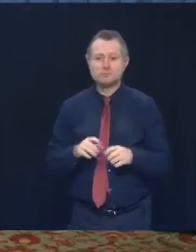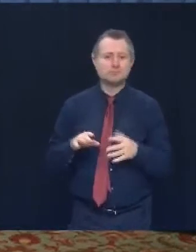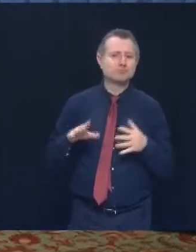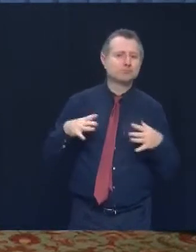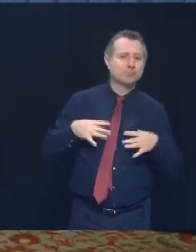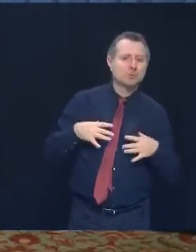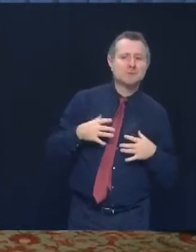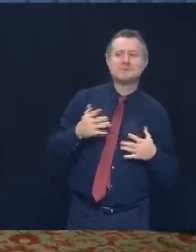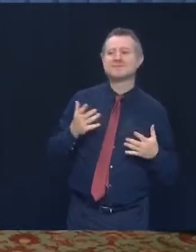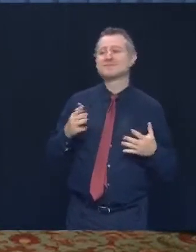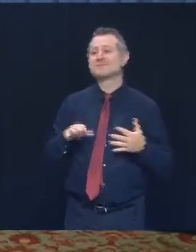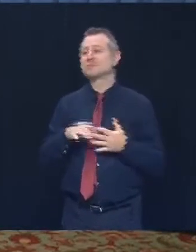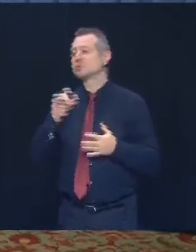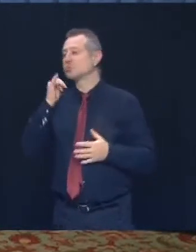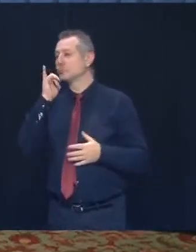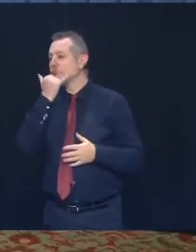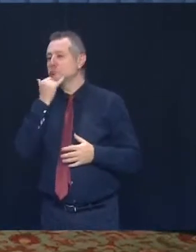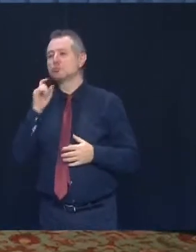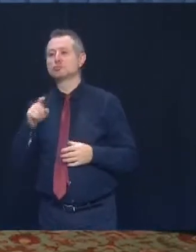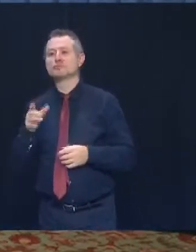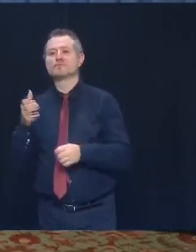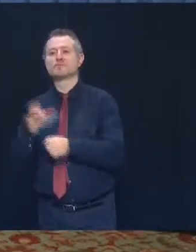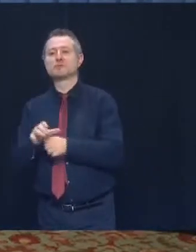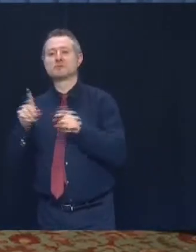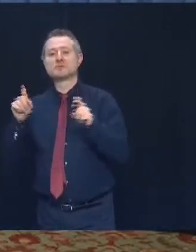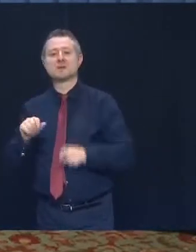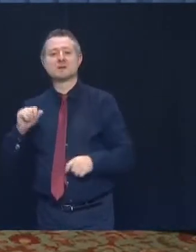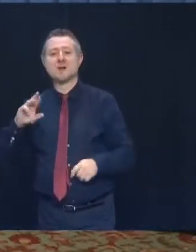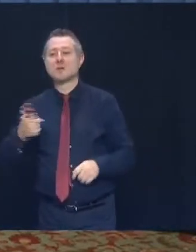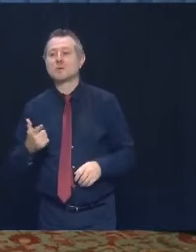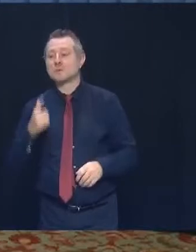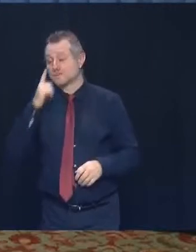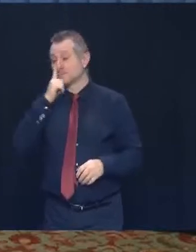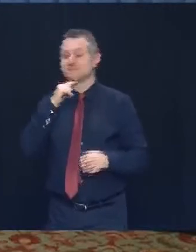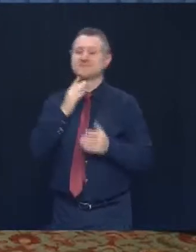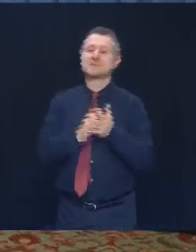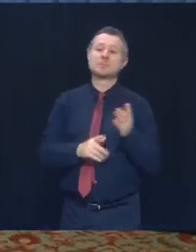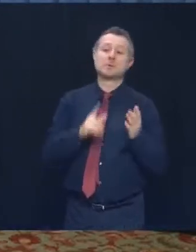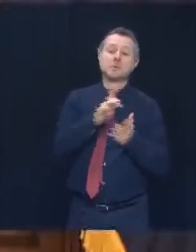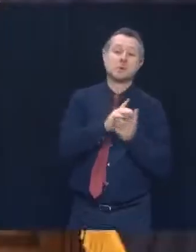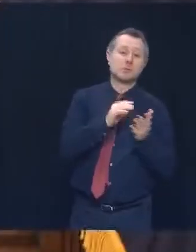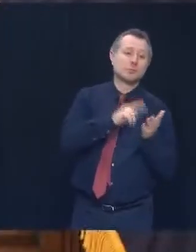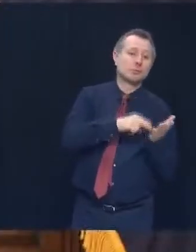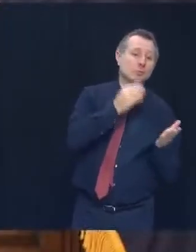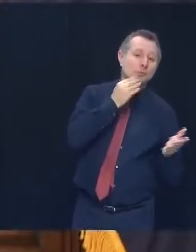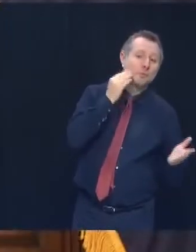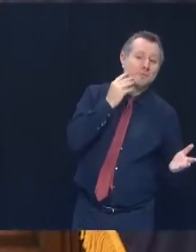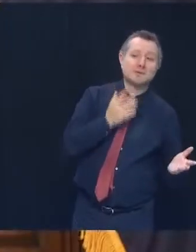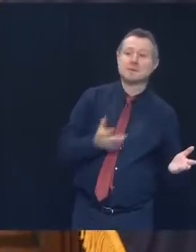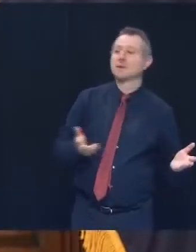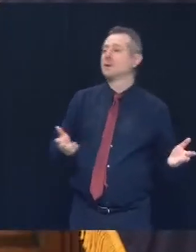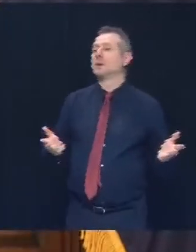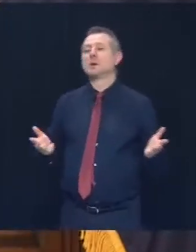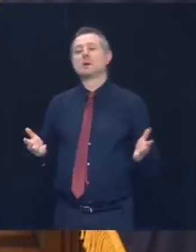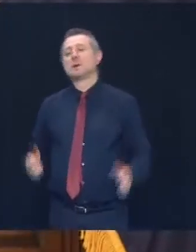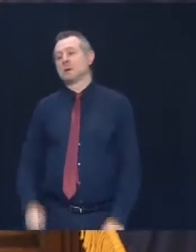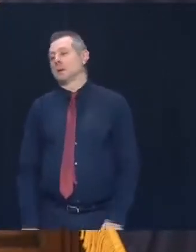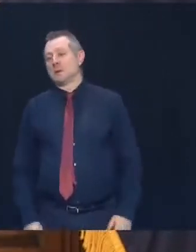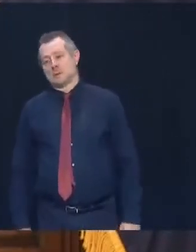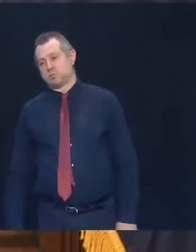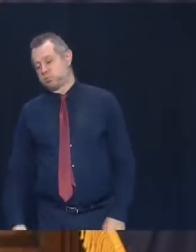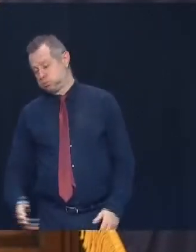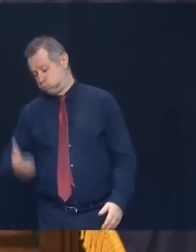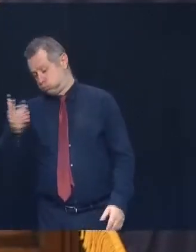of infections at individual nursing homes, like many other states, including New Jersey, are doing? Yeah, I don't know on the